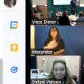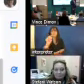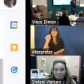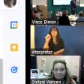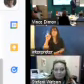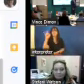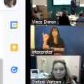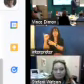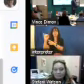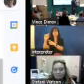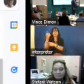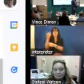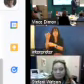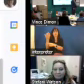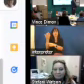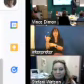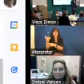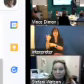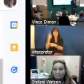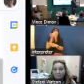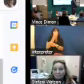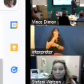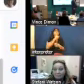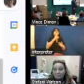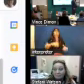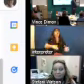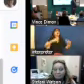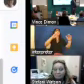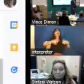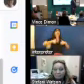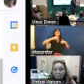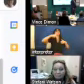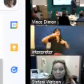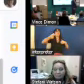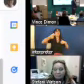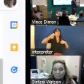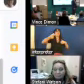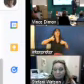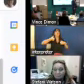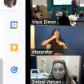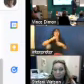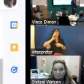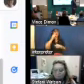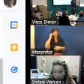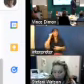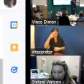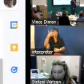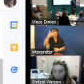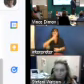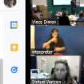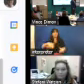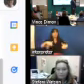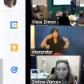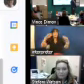had to come home. We had a few floods. I live in Pleasant Grove, and our house, we had 3 floods this summer. So we have